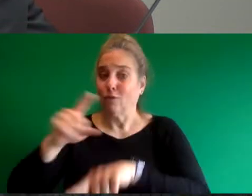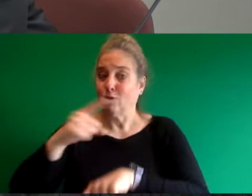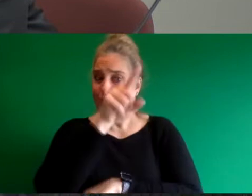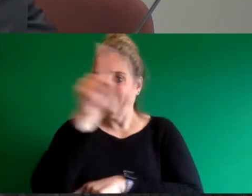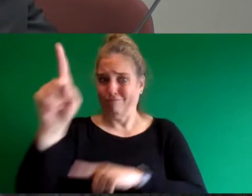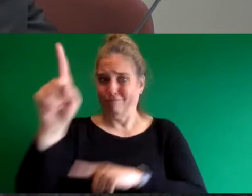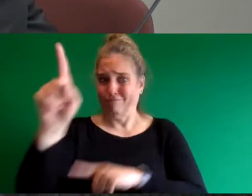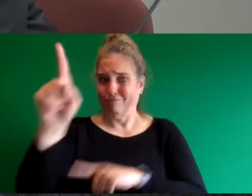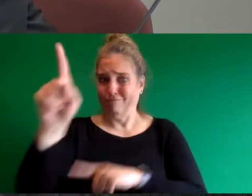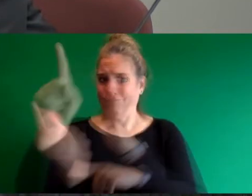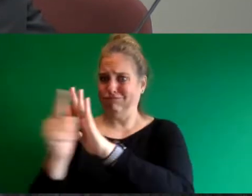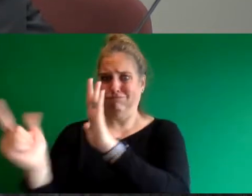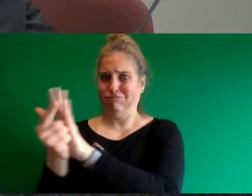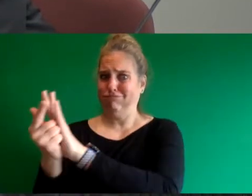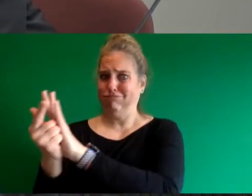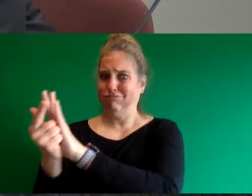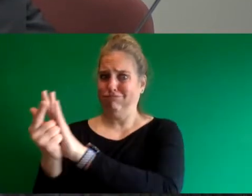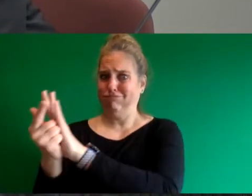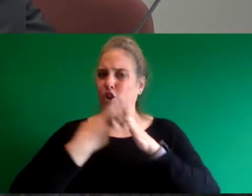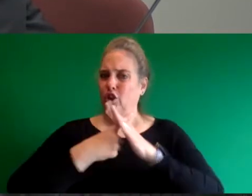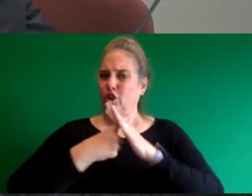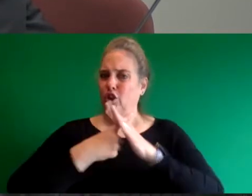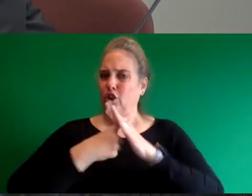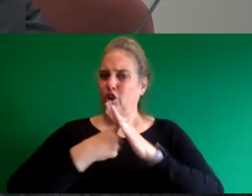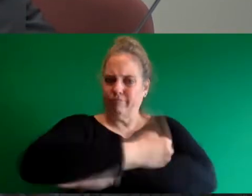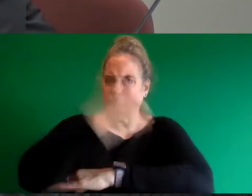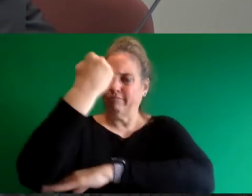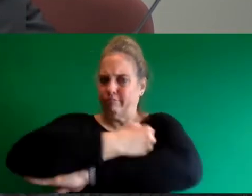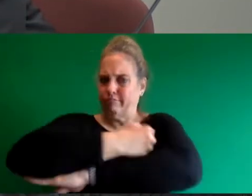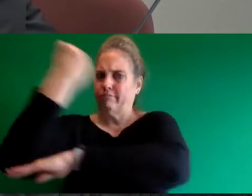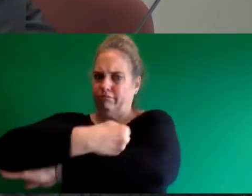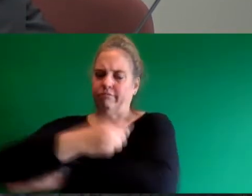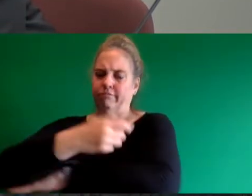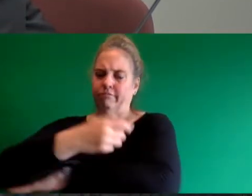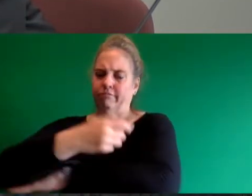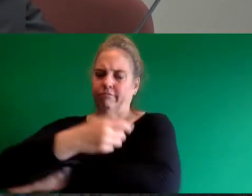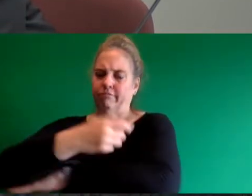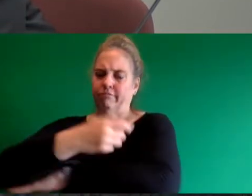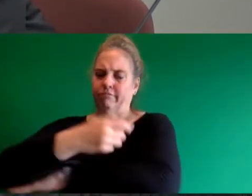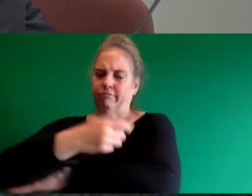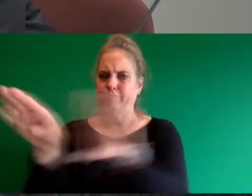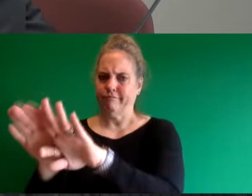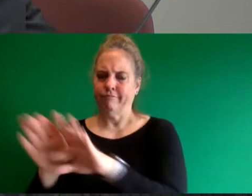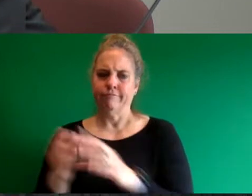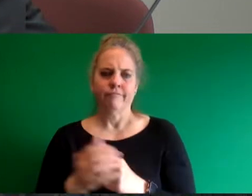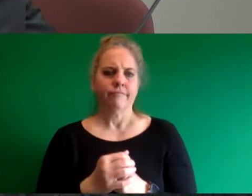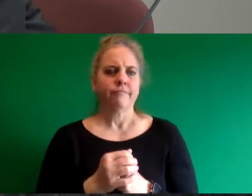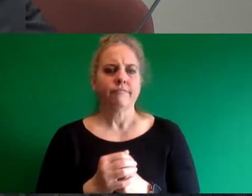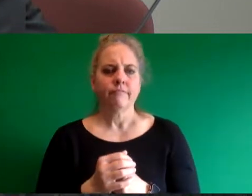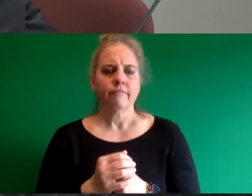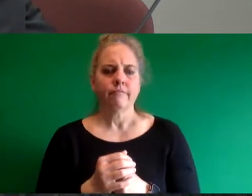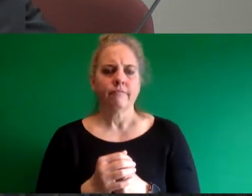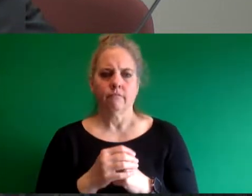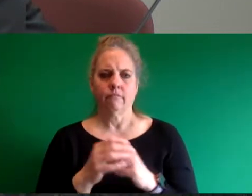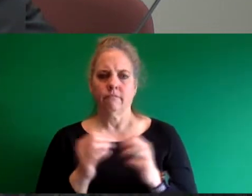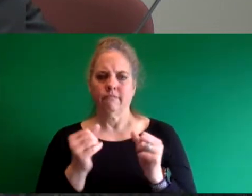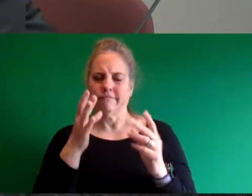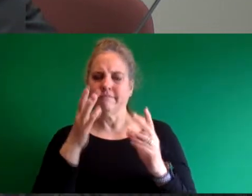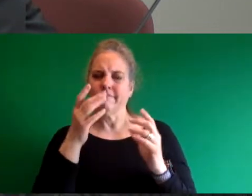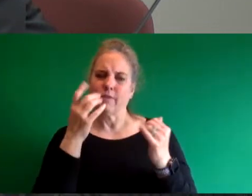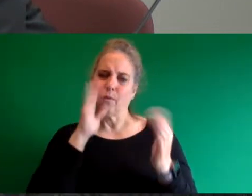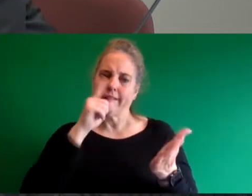it pops right back up. The way the ordinance is written, and I kind of spearheaded this, but it was really the work of our attorneys and